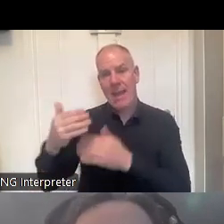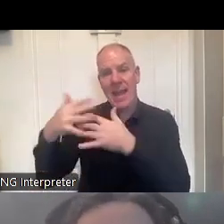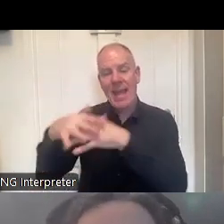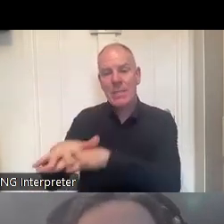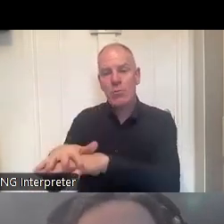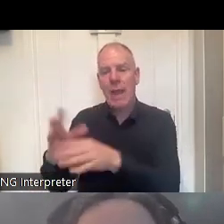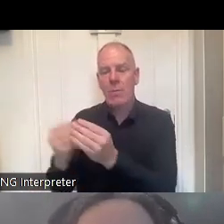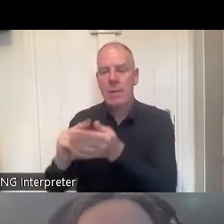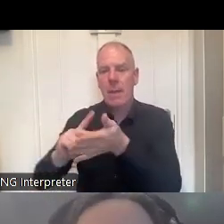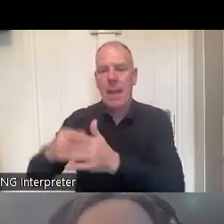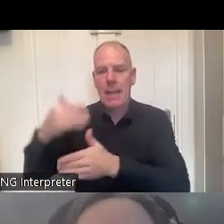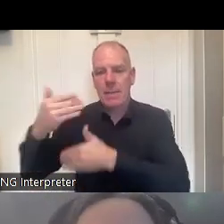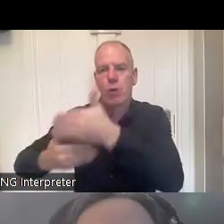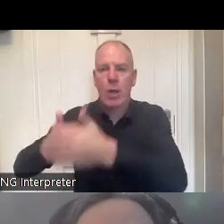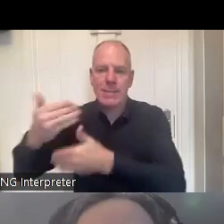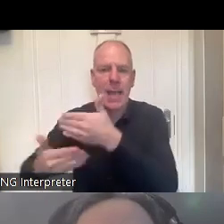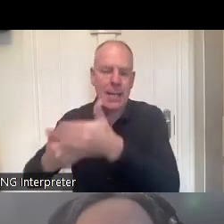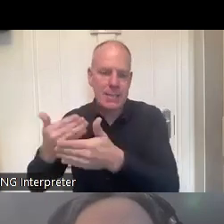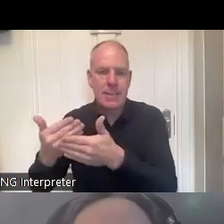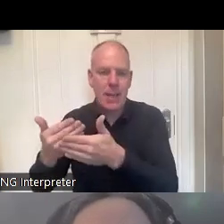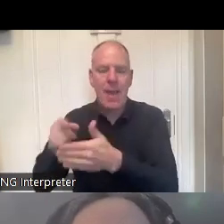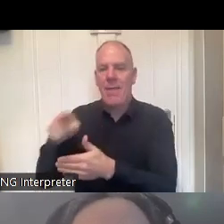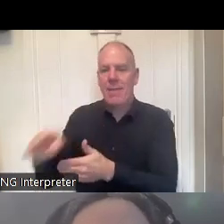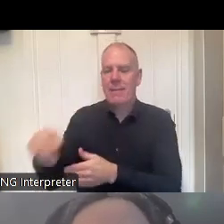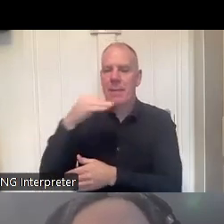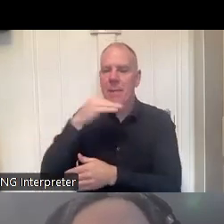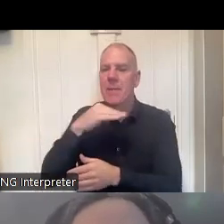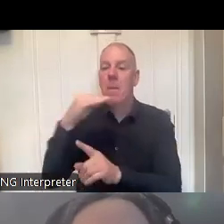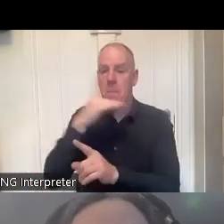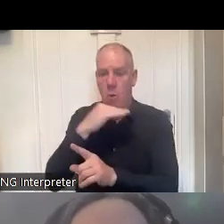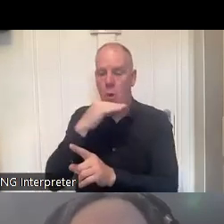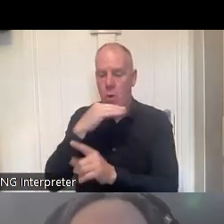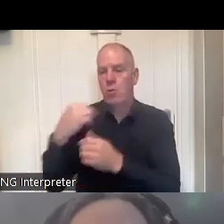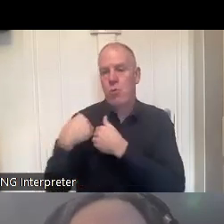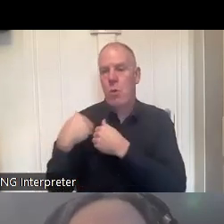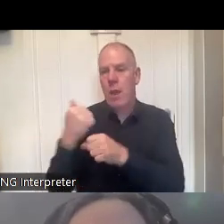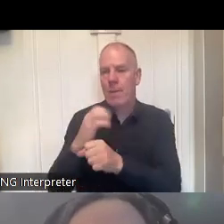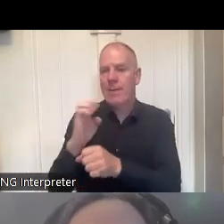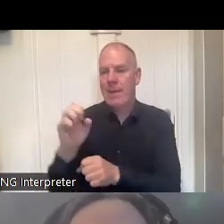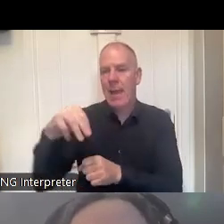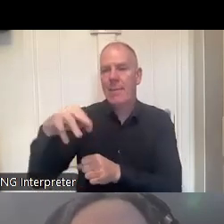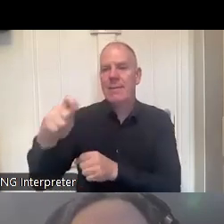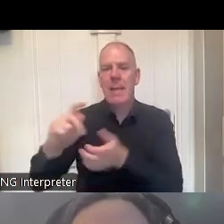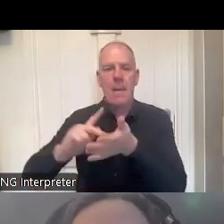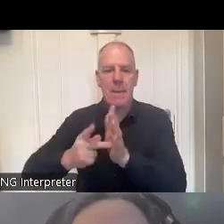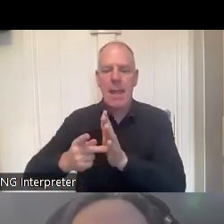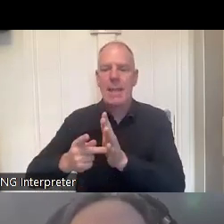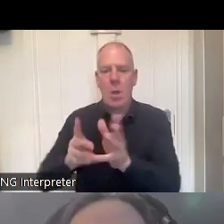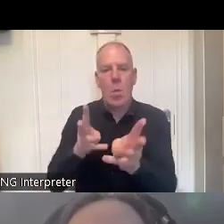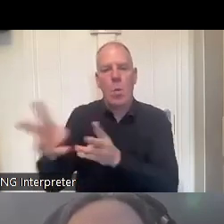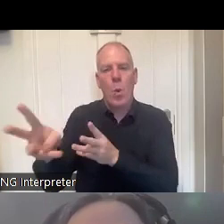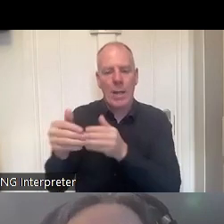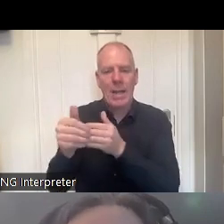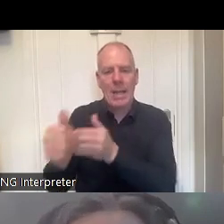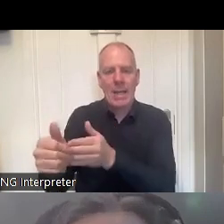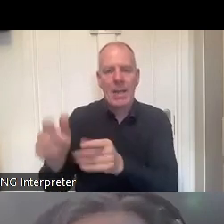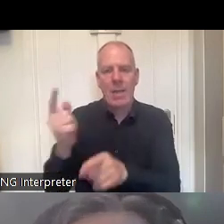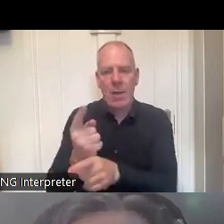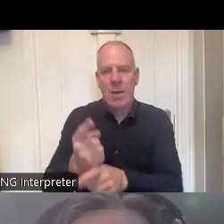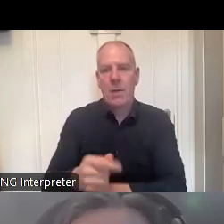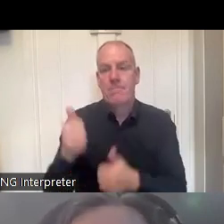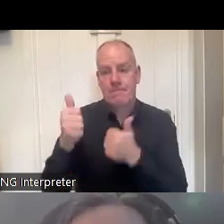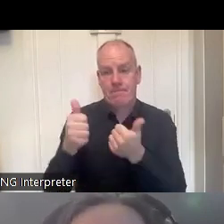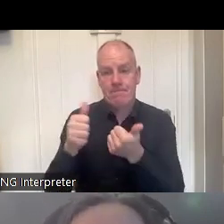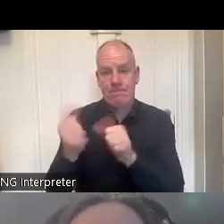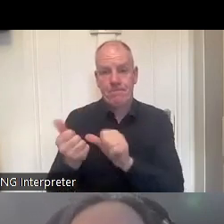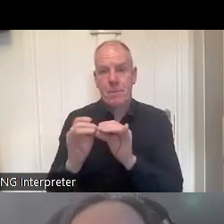planning processes. And this is where that key role on the EMT, the planning and performance lead, comes into it.